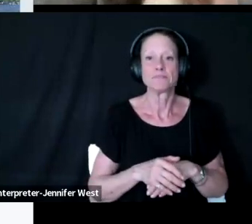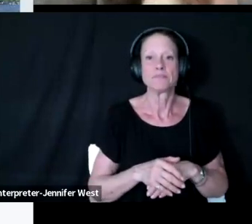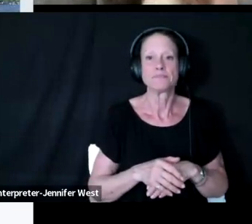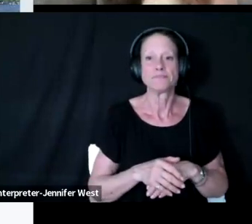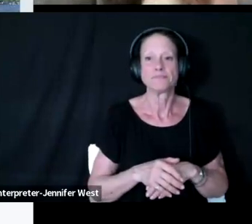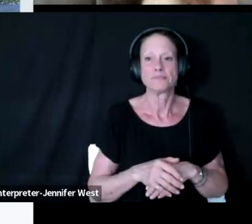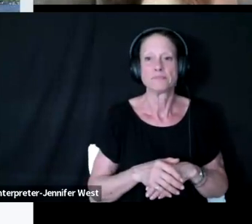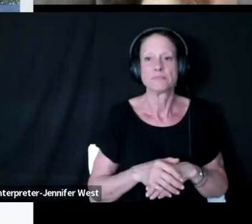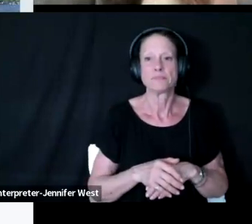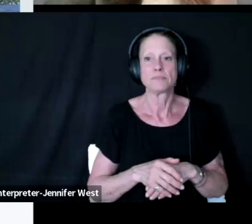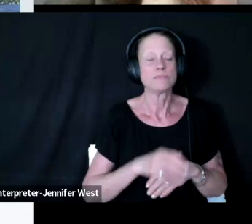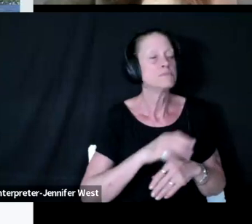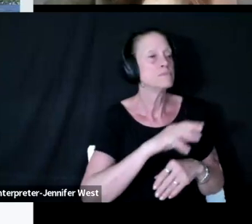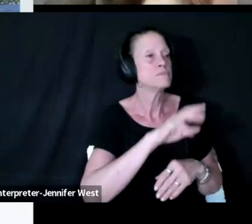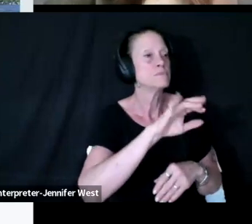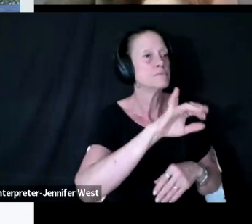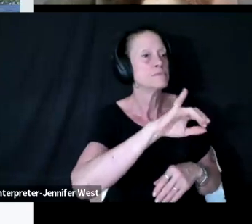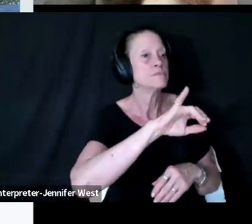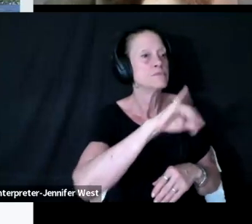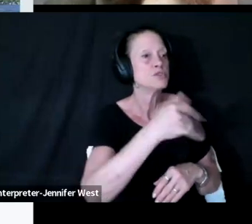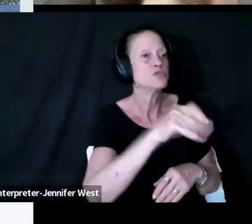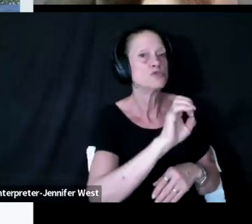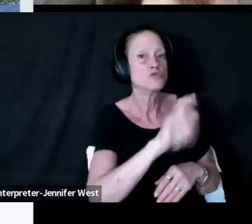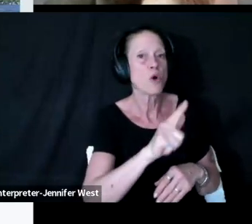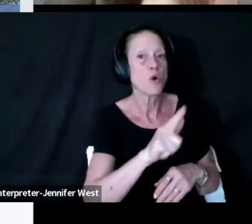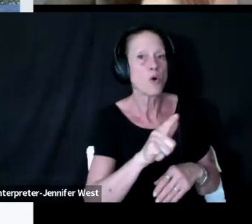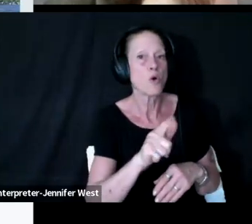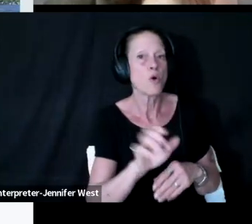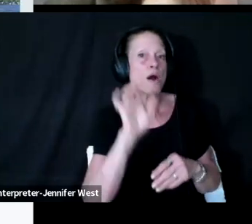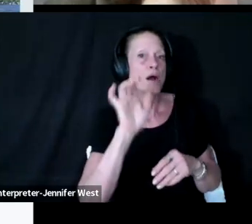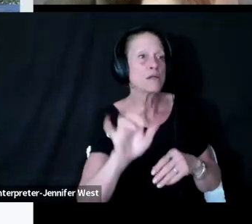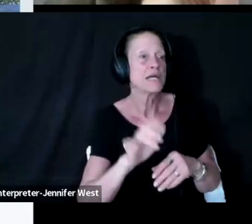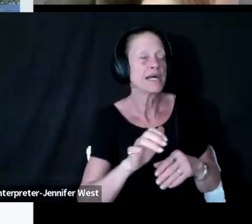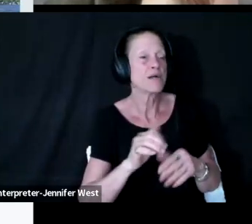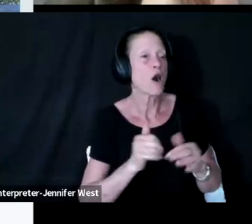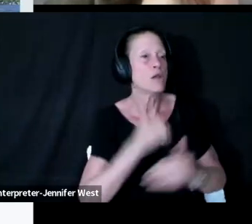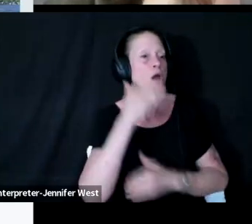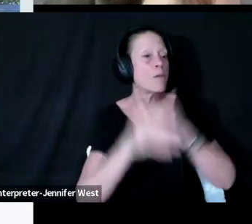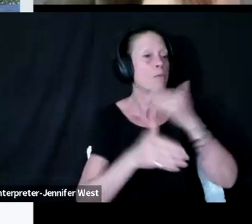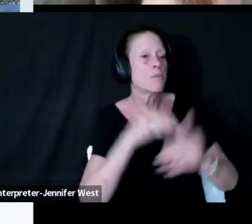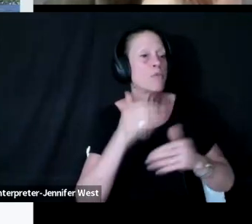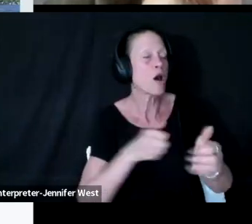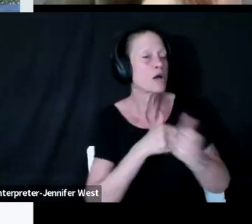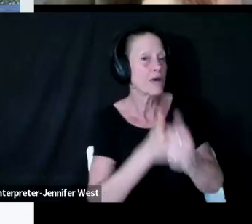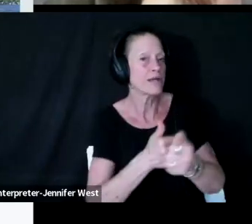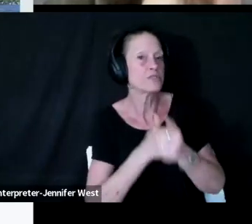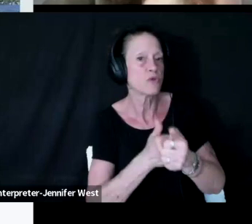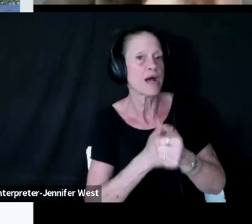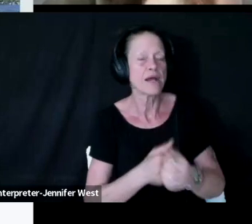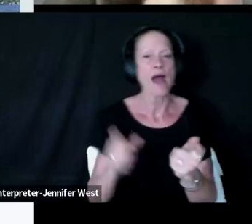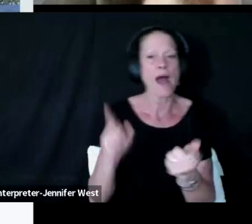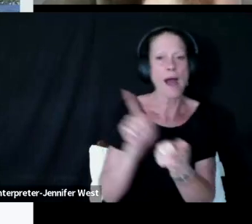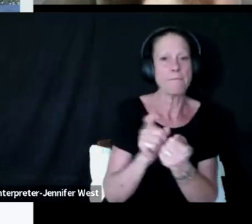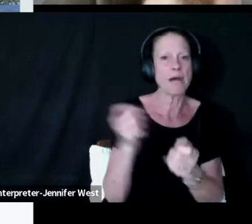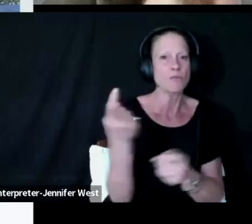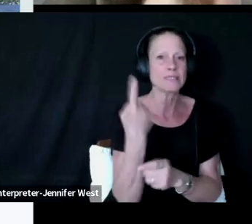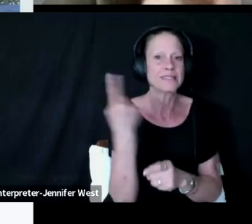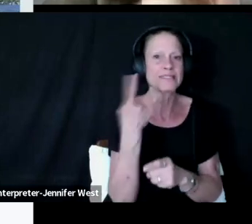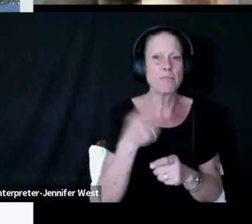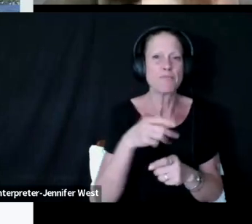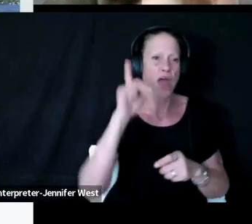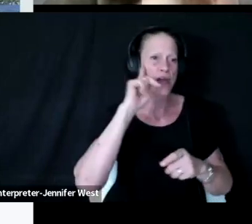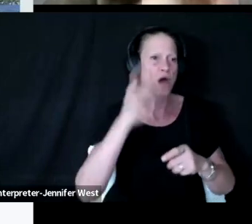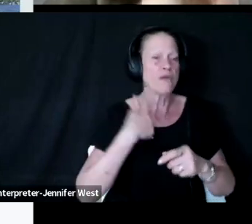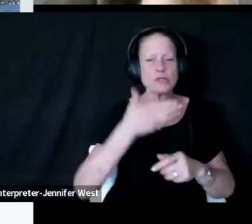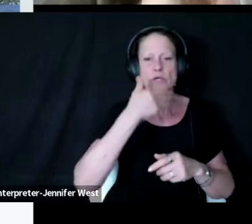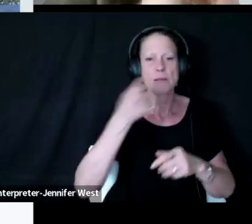Joel, Okay. show them with enabling progress tracking, like just click on that really quickly. I just want to show them. I met with someone today that thought this was one of the best parts of the plan. So